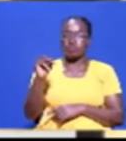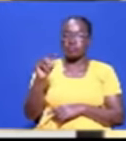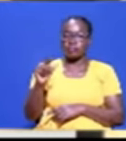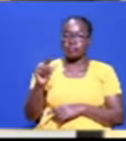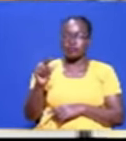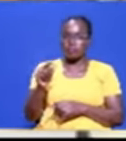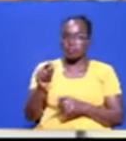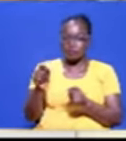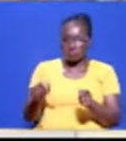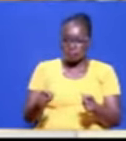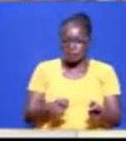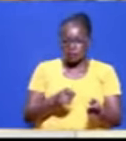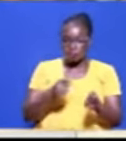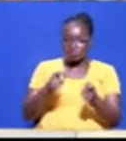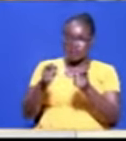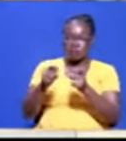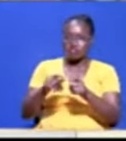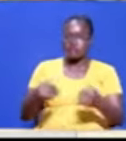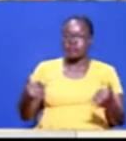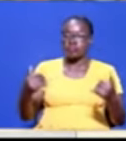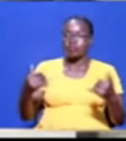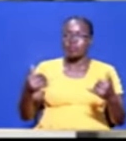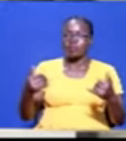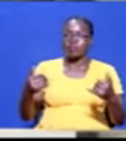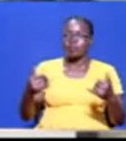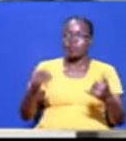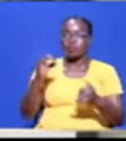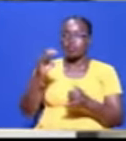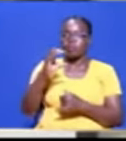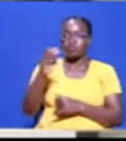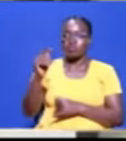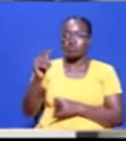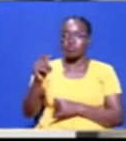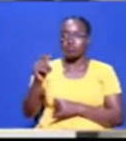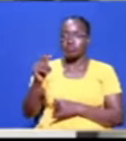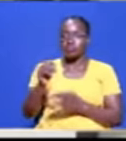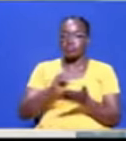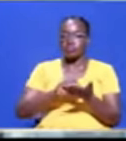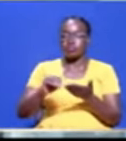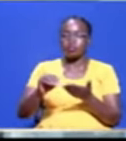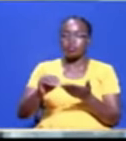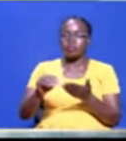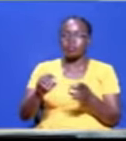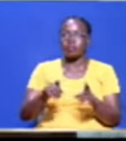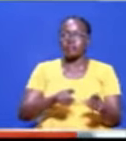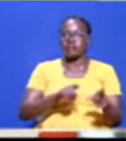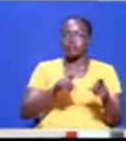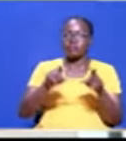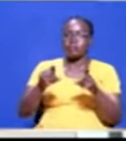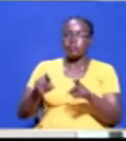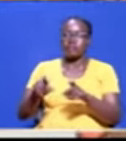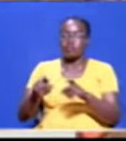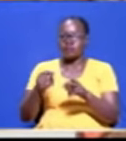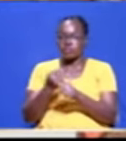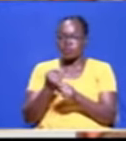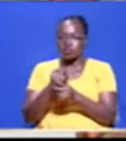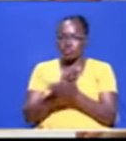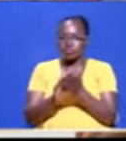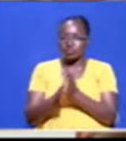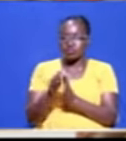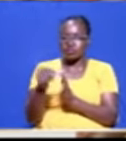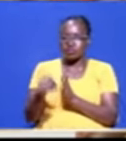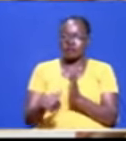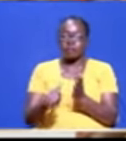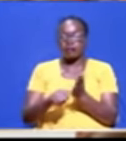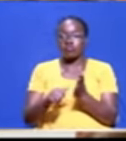Director Daniel Sepetu, the setting up of the ICT systems and the clearance of the transshipment cargo was done without any hitches. We had managed to